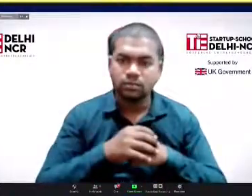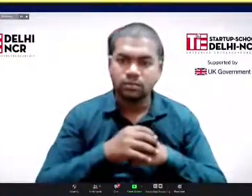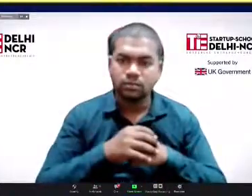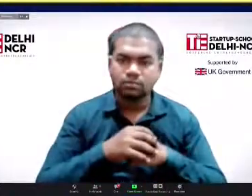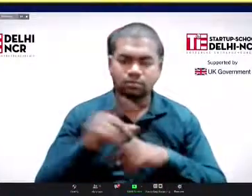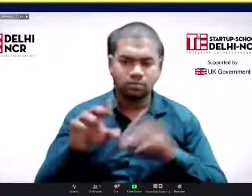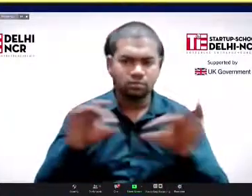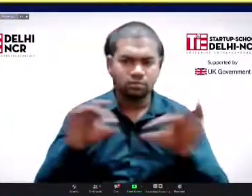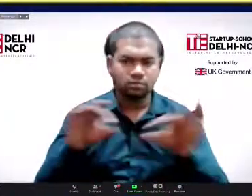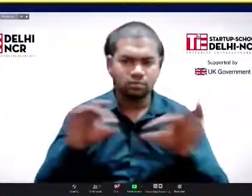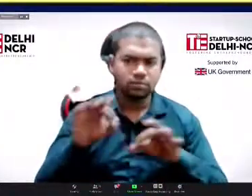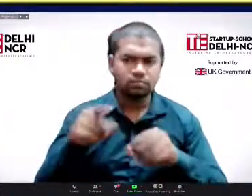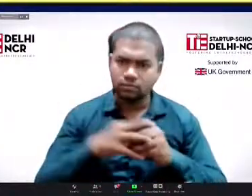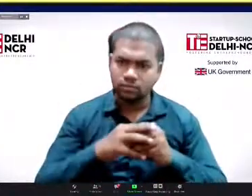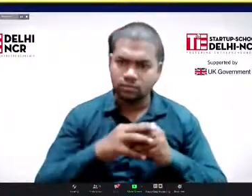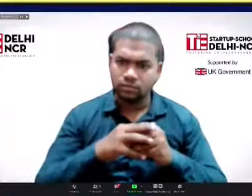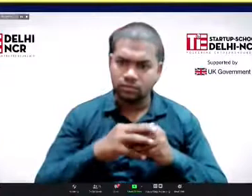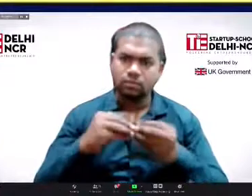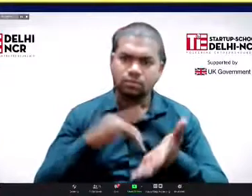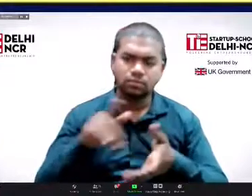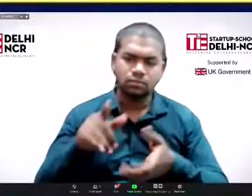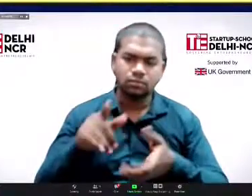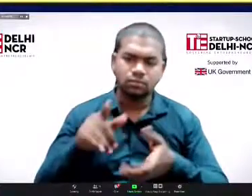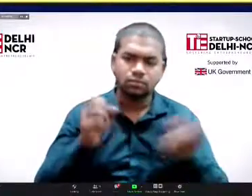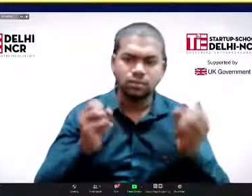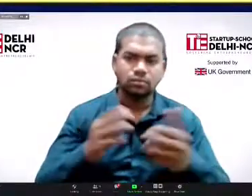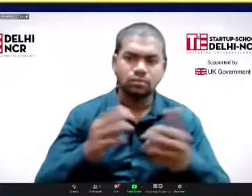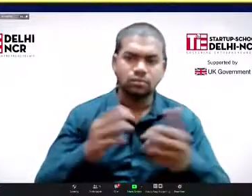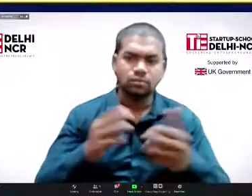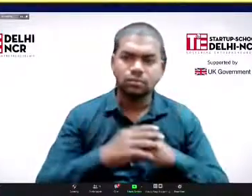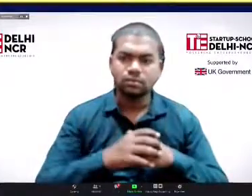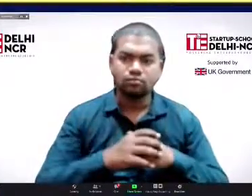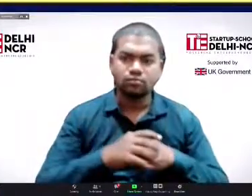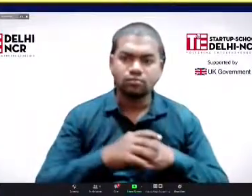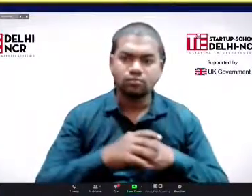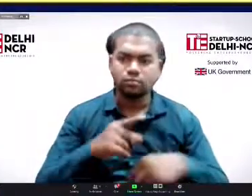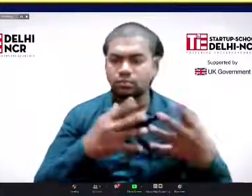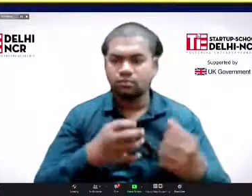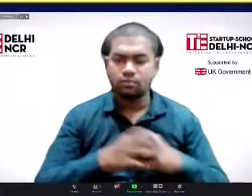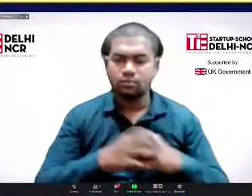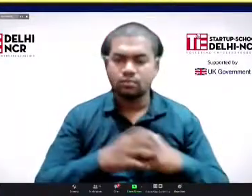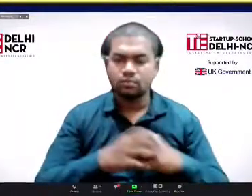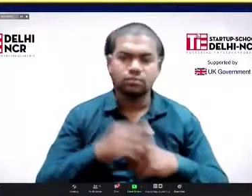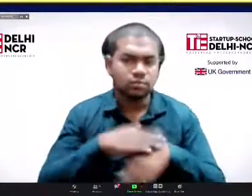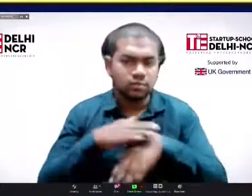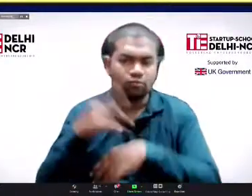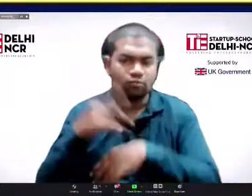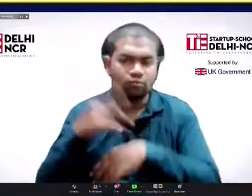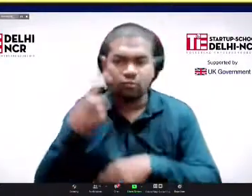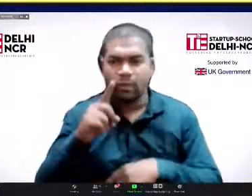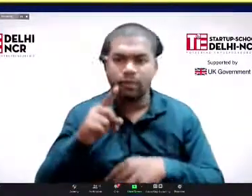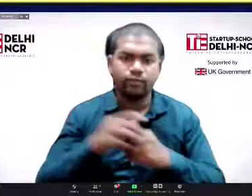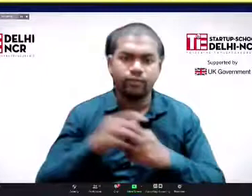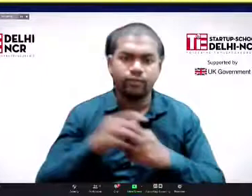chose Bangalore to launch the car because they wanted an immersive experience for all the